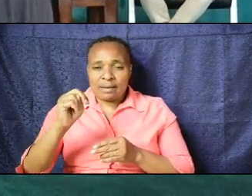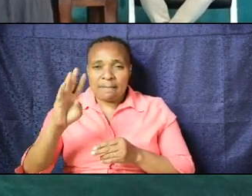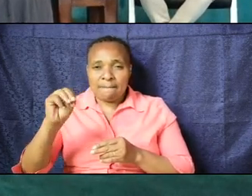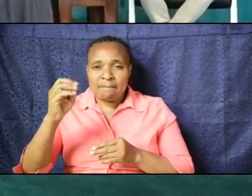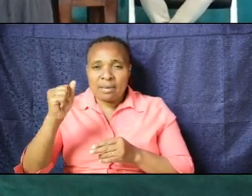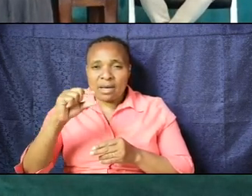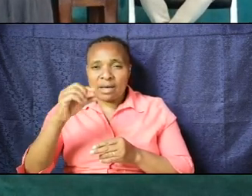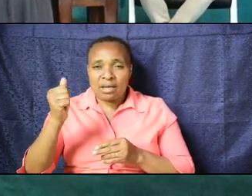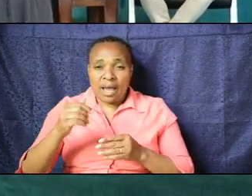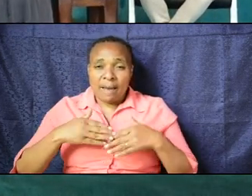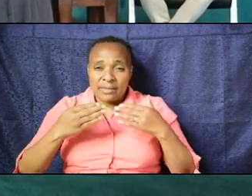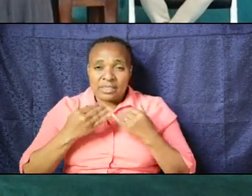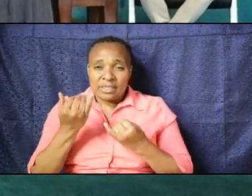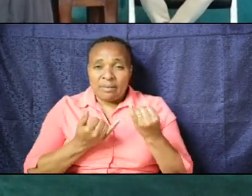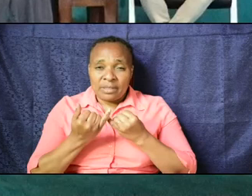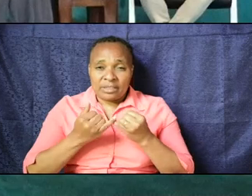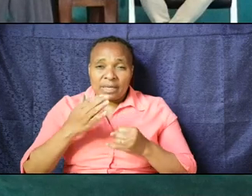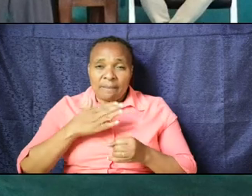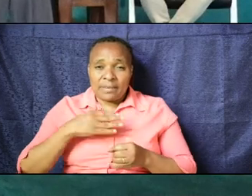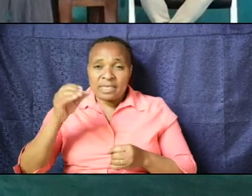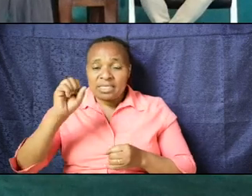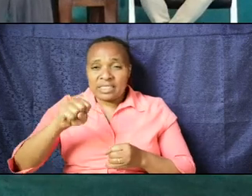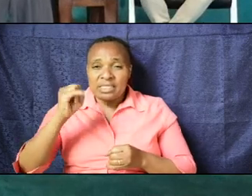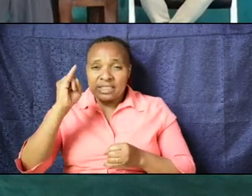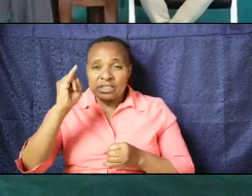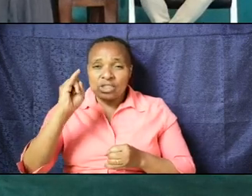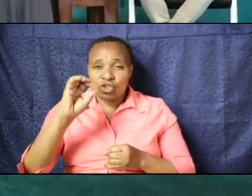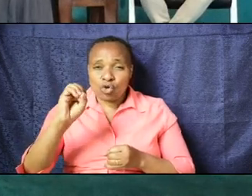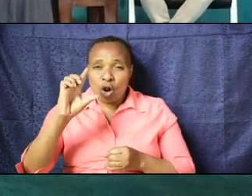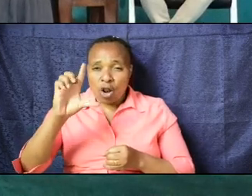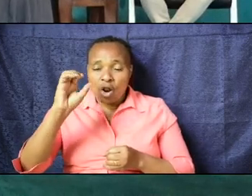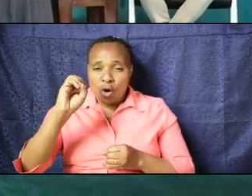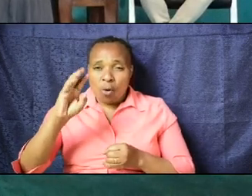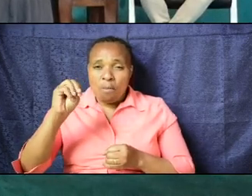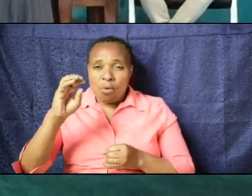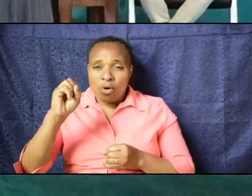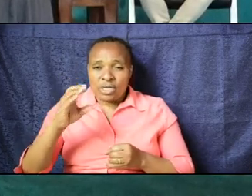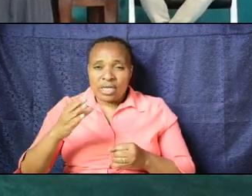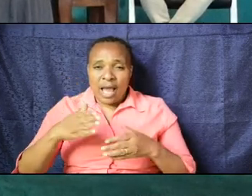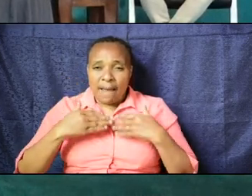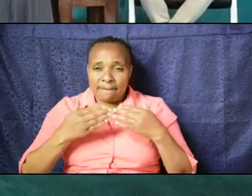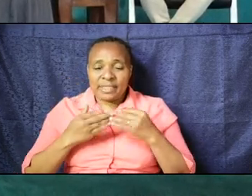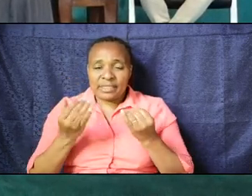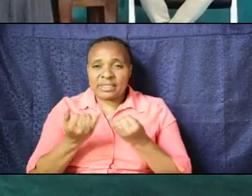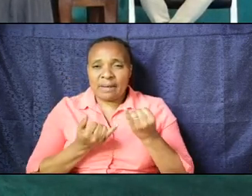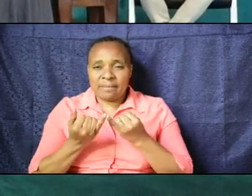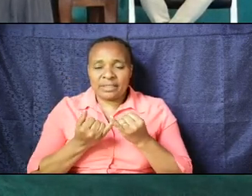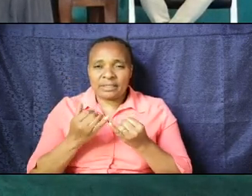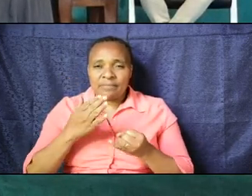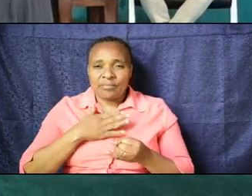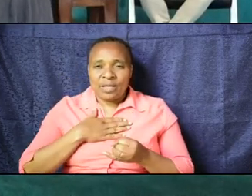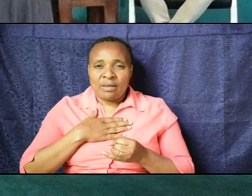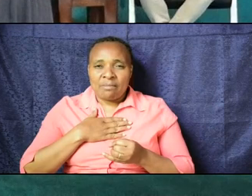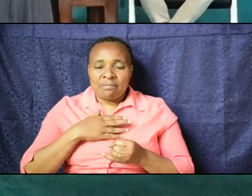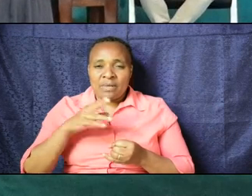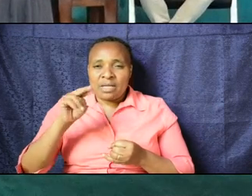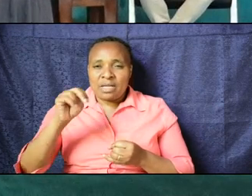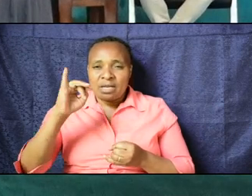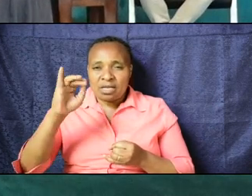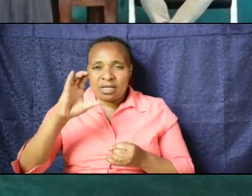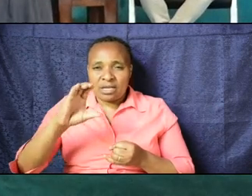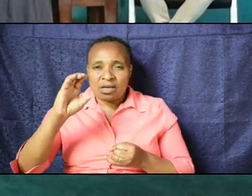Sabbath. Happy day. I am Solomon Sipakachi. Happy Sabbath. Happy day. I'm Bendithian